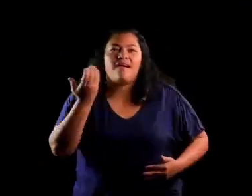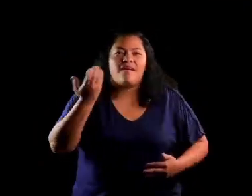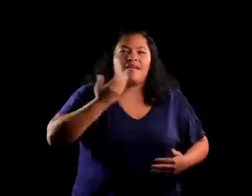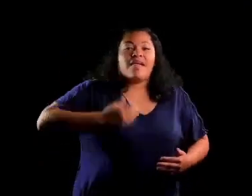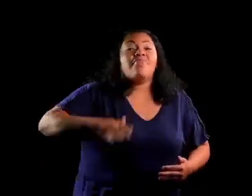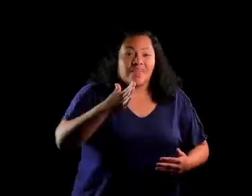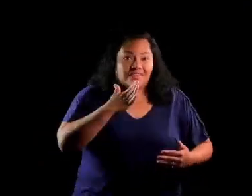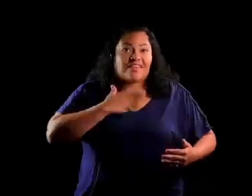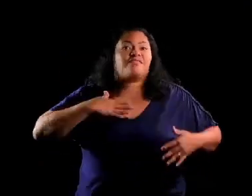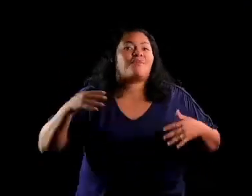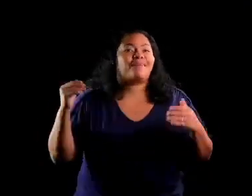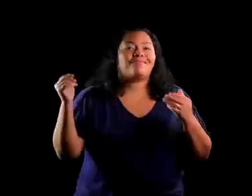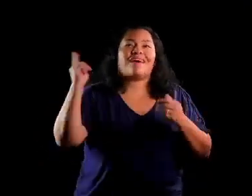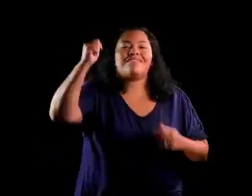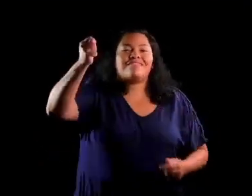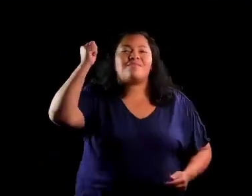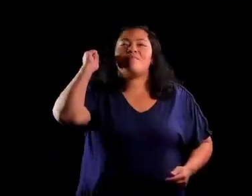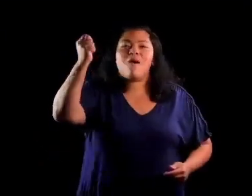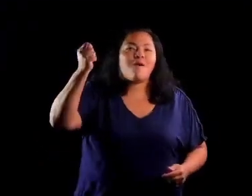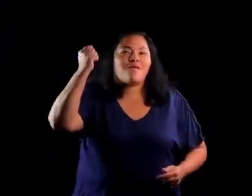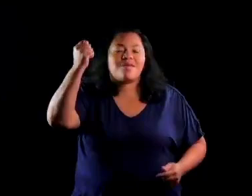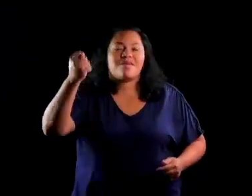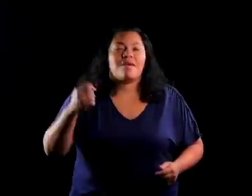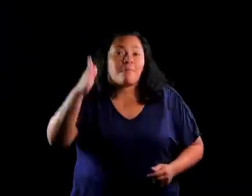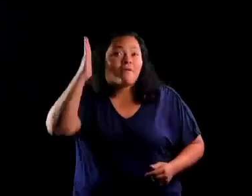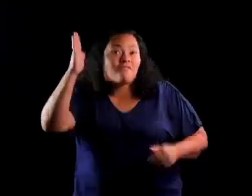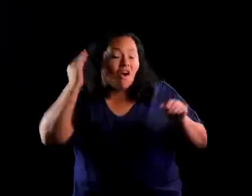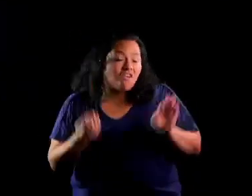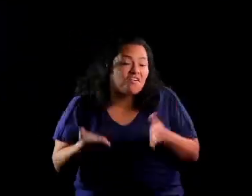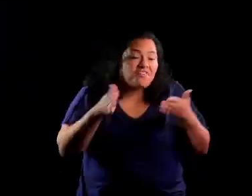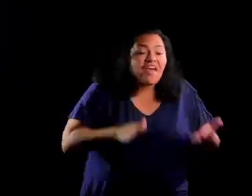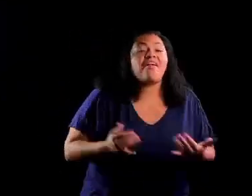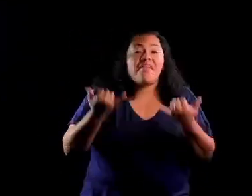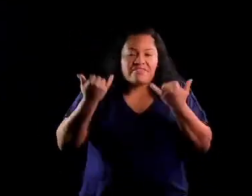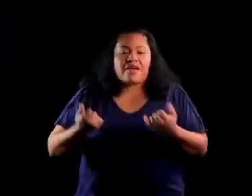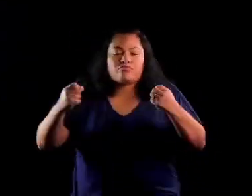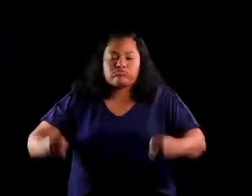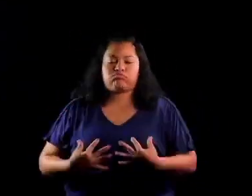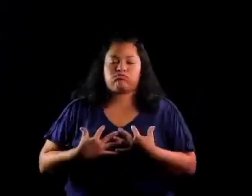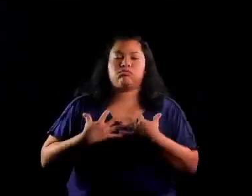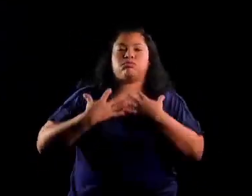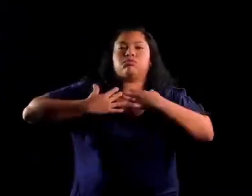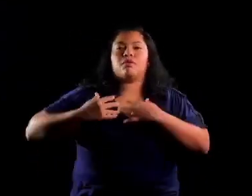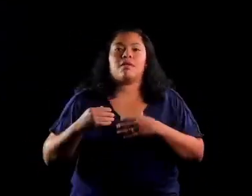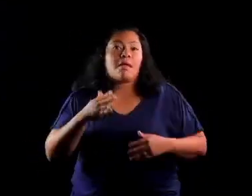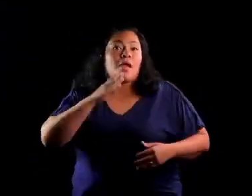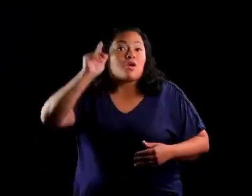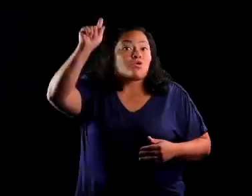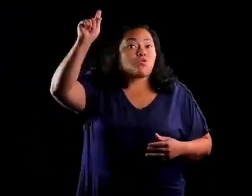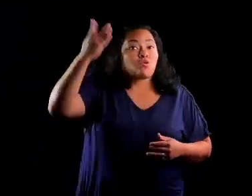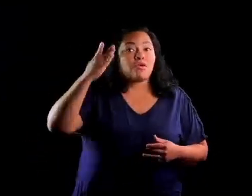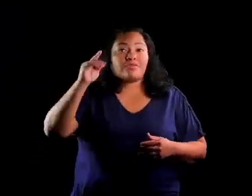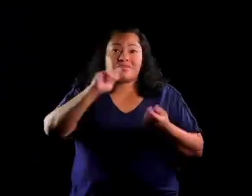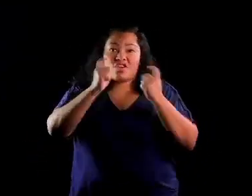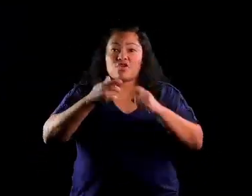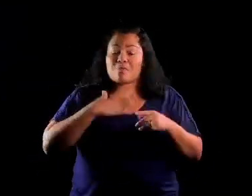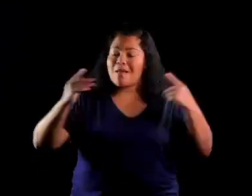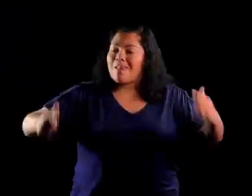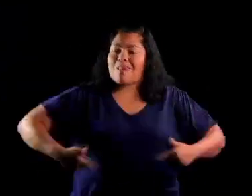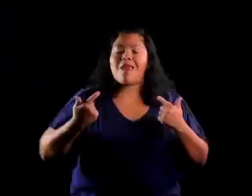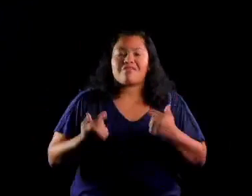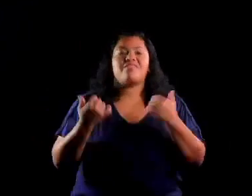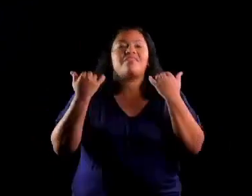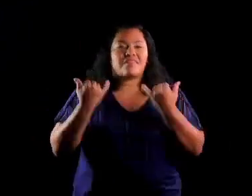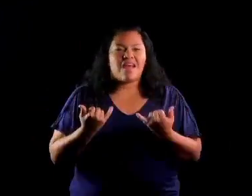started. Oh. This is my testimony from dead to life. 'Cause grace rewrote my